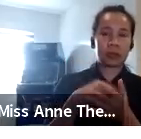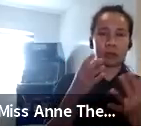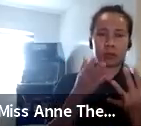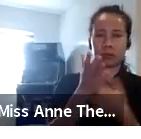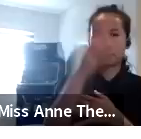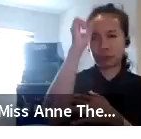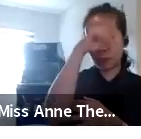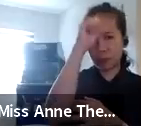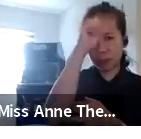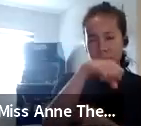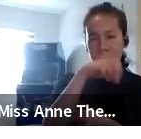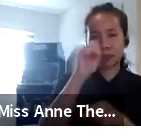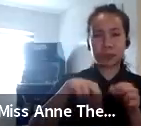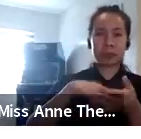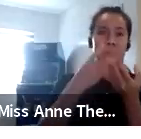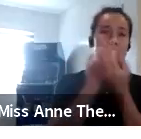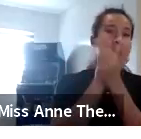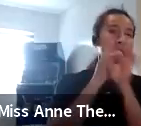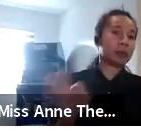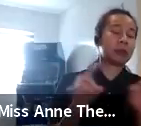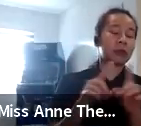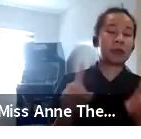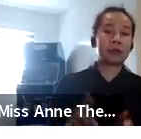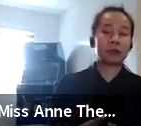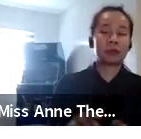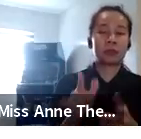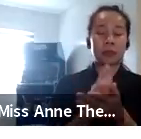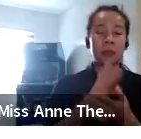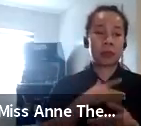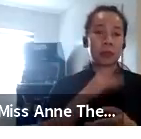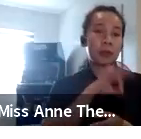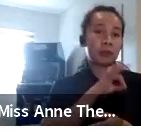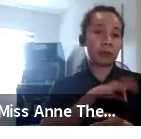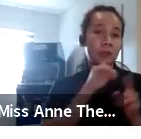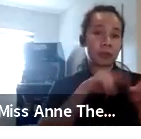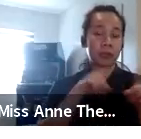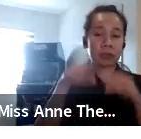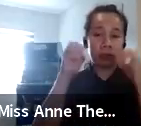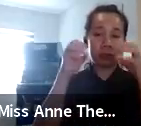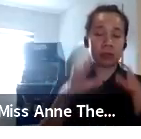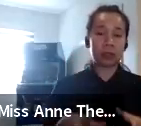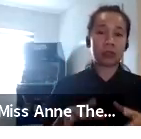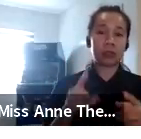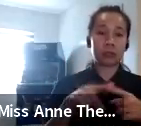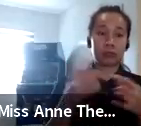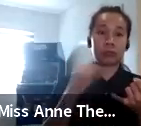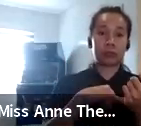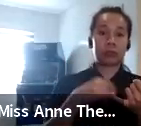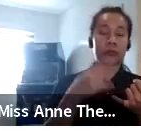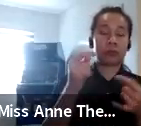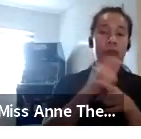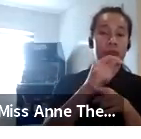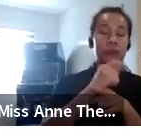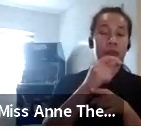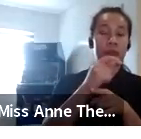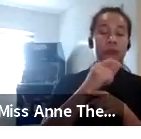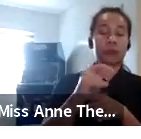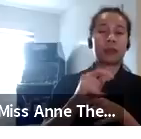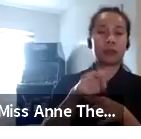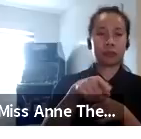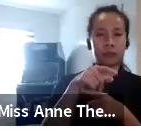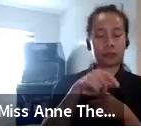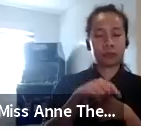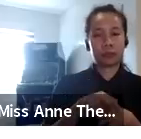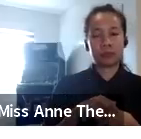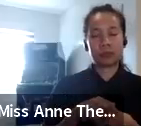because I'm a teacher and it's my privilege to join the training. So, not